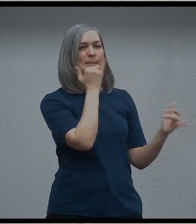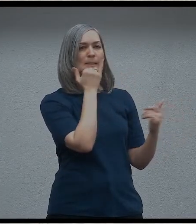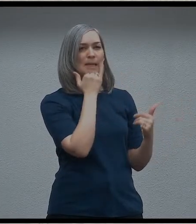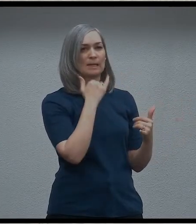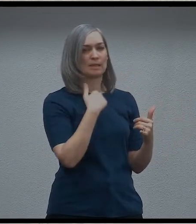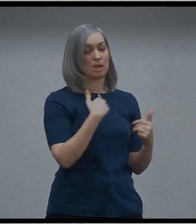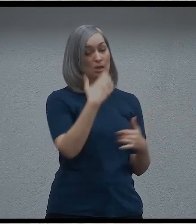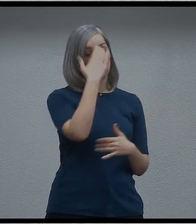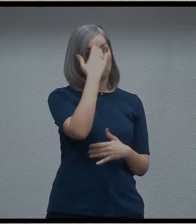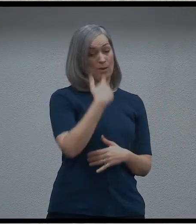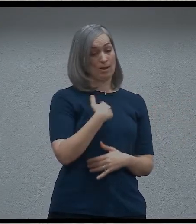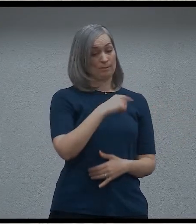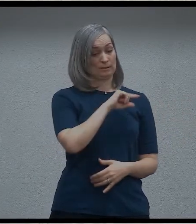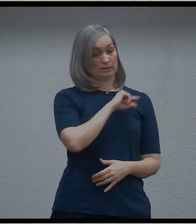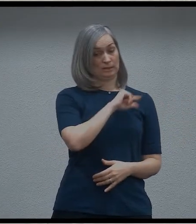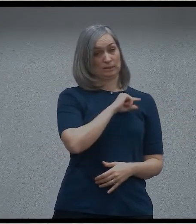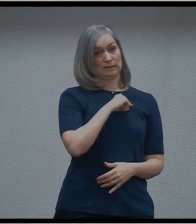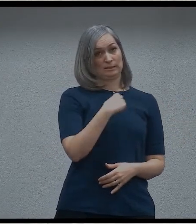I know I'm guilty of that one.